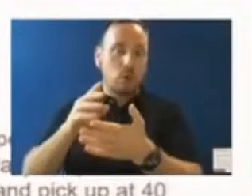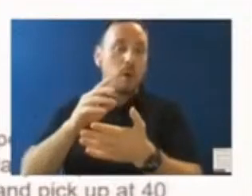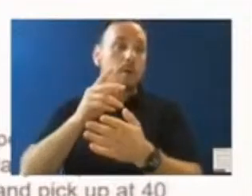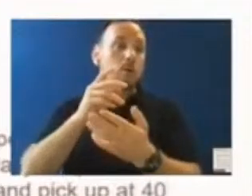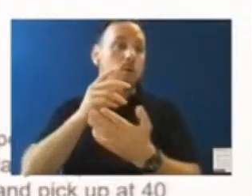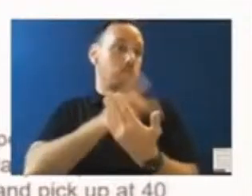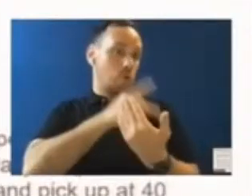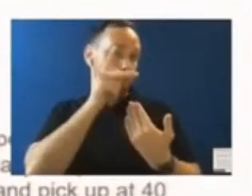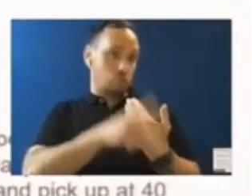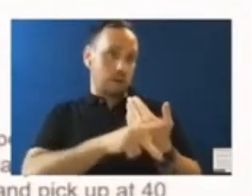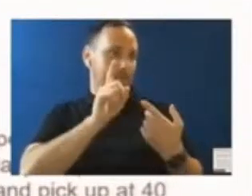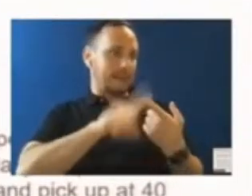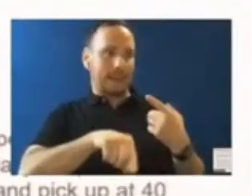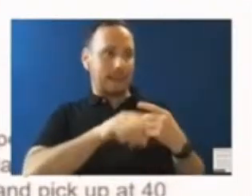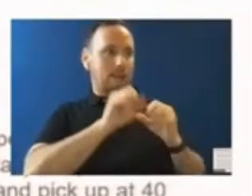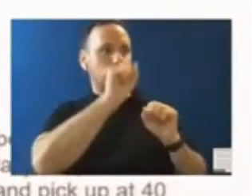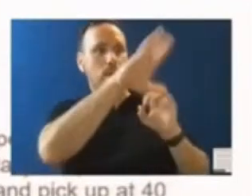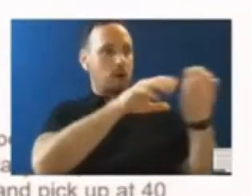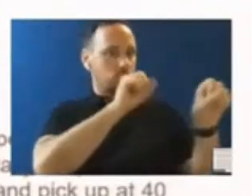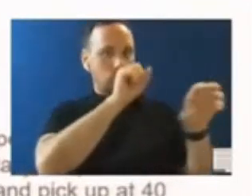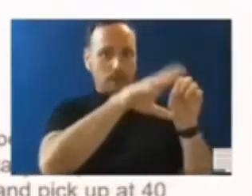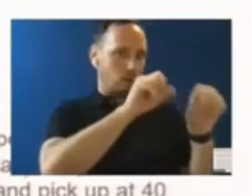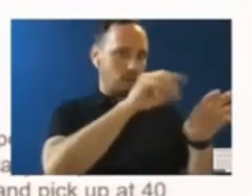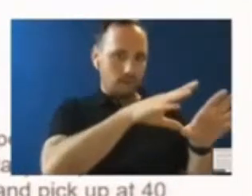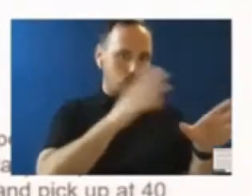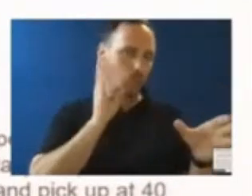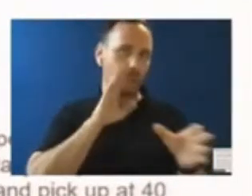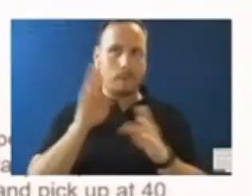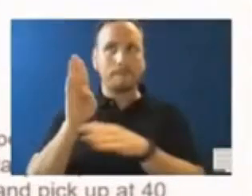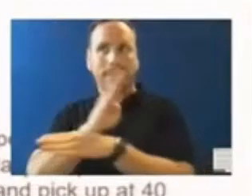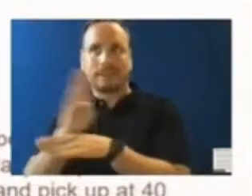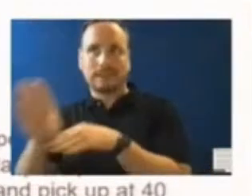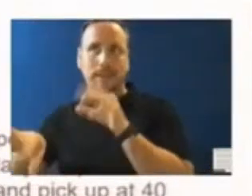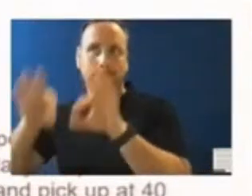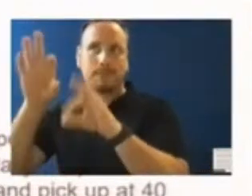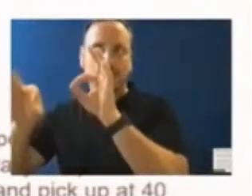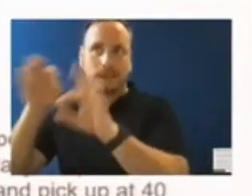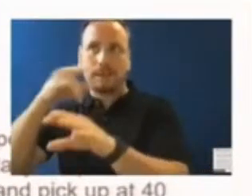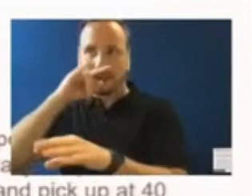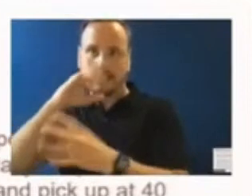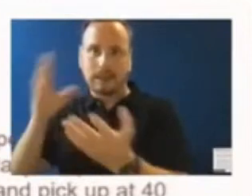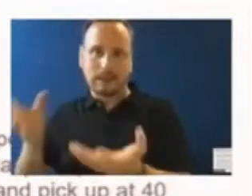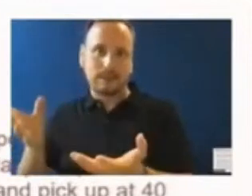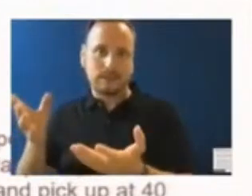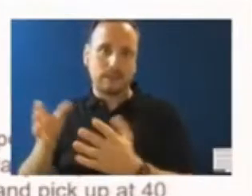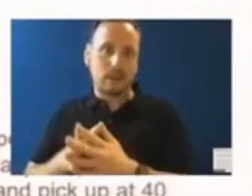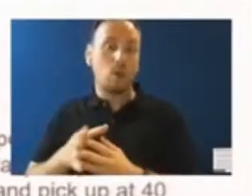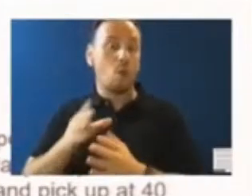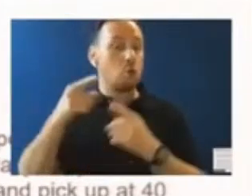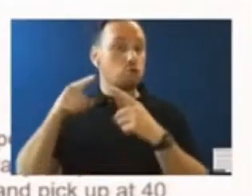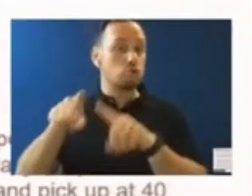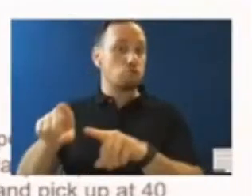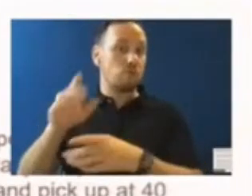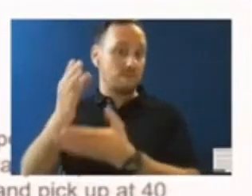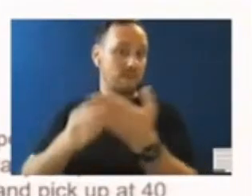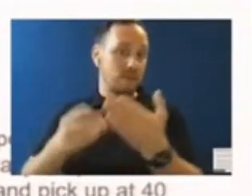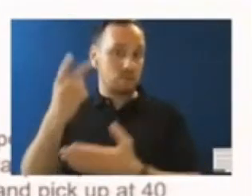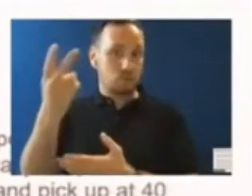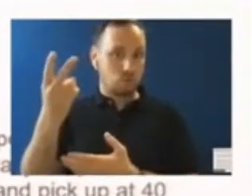So the pickup sites will stay. We encourage families to sign up for the meal bundle program on their PayPAMS